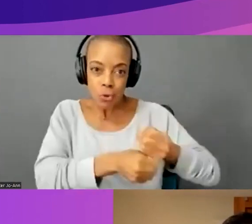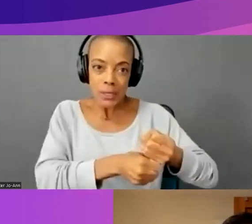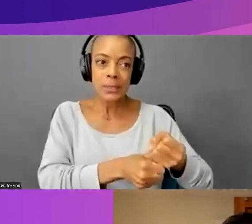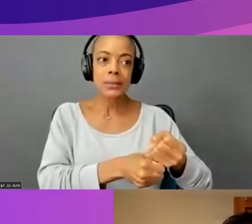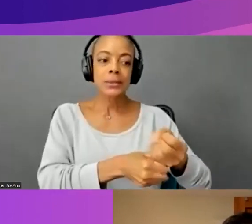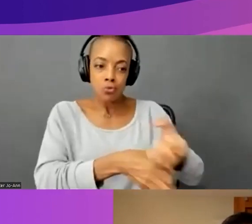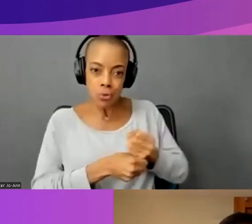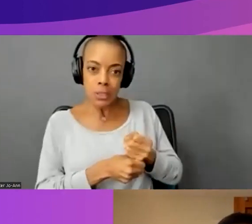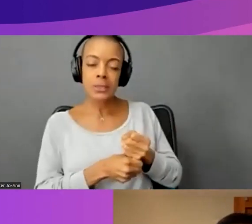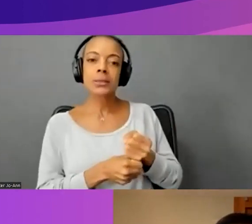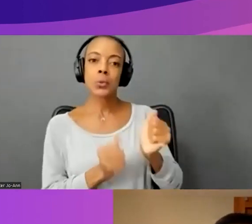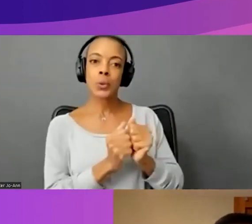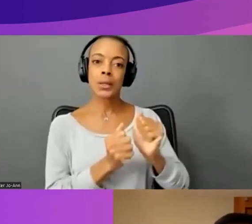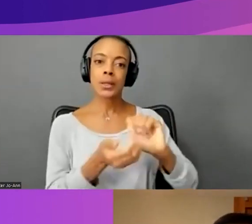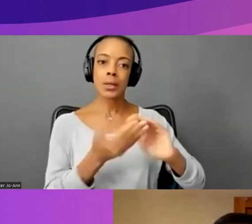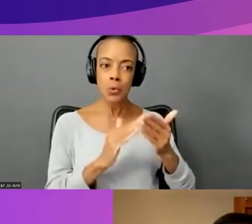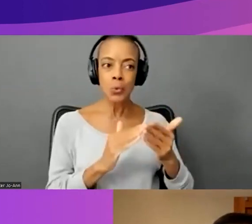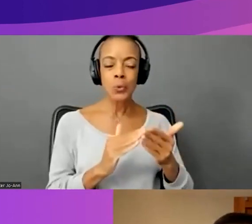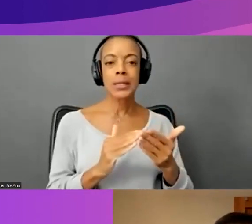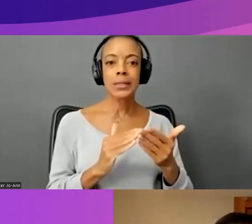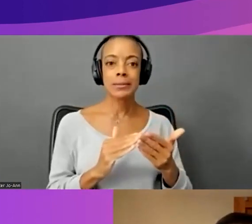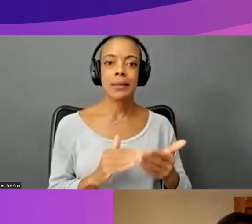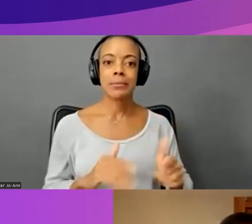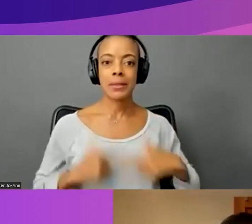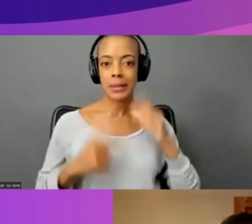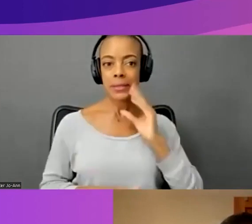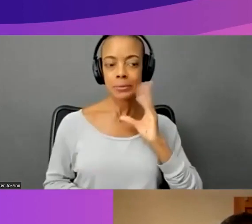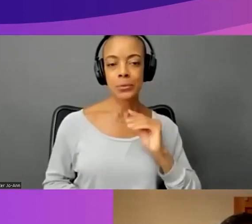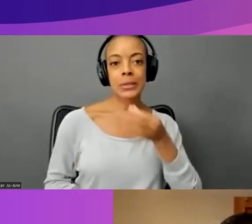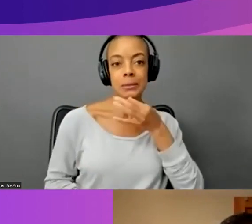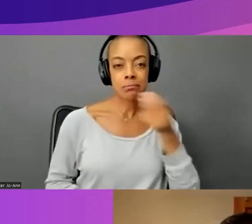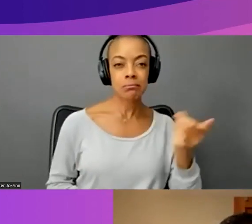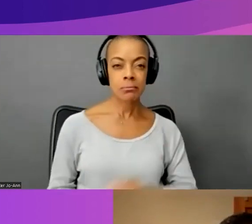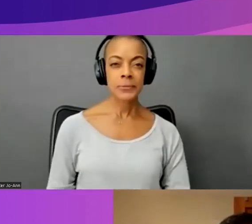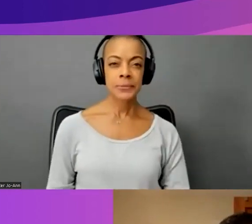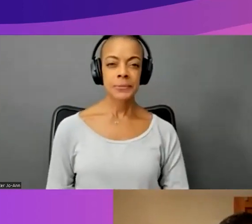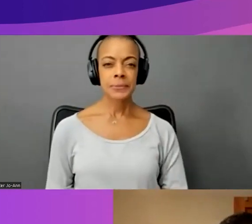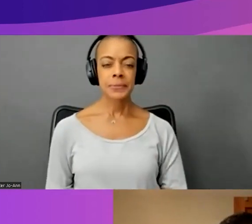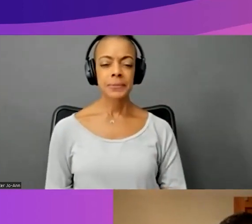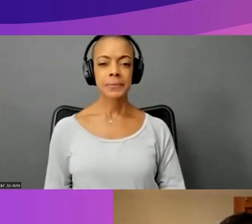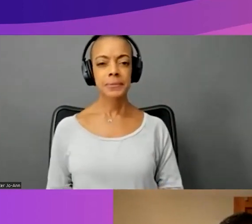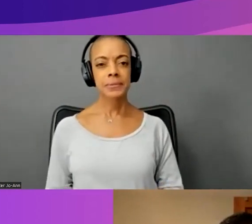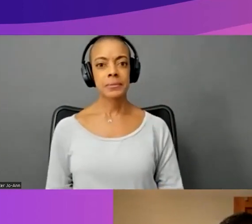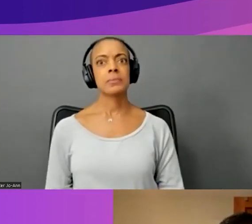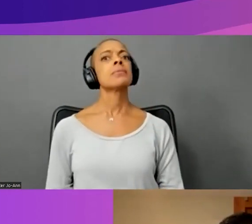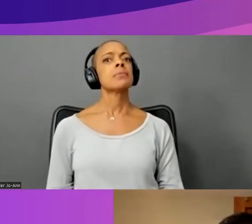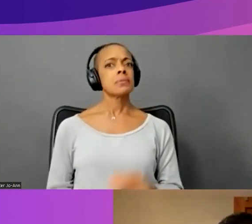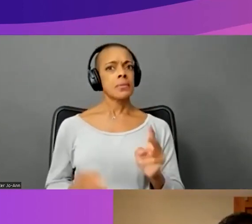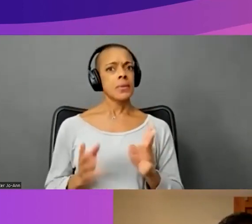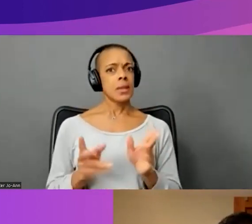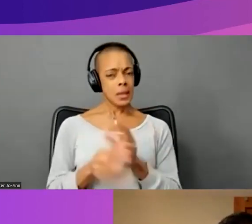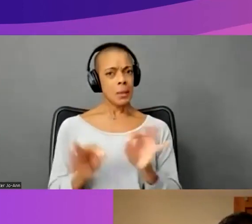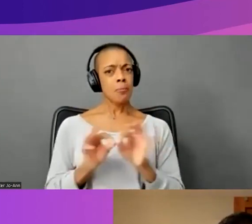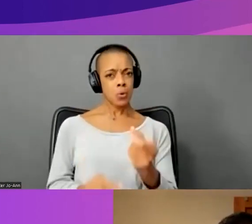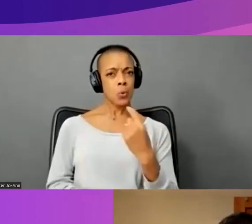lived experience experts? That's a really important question. So I